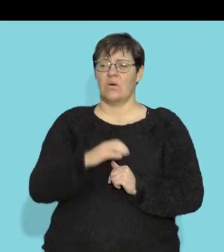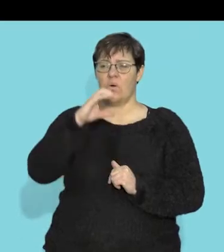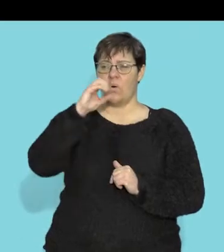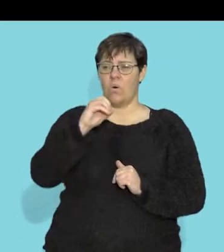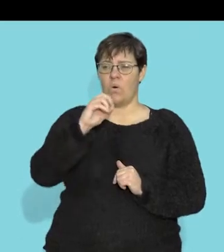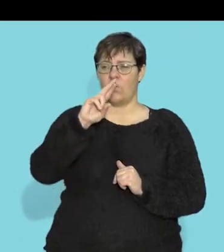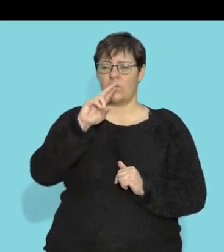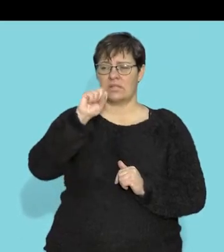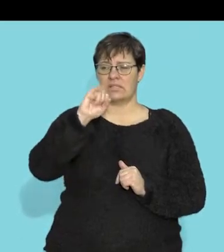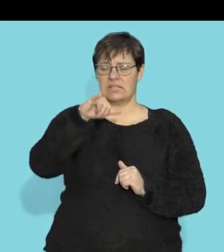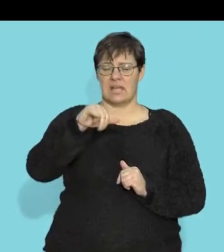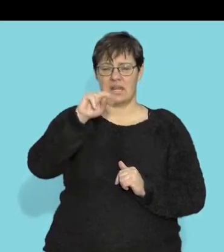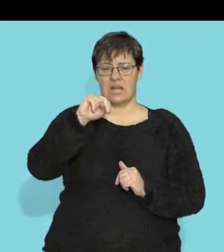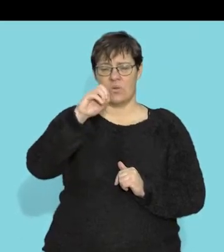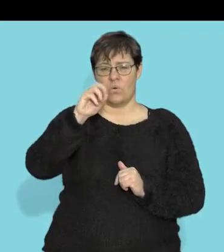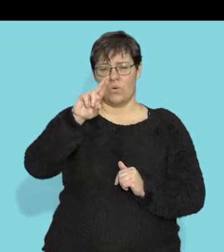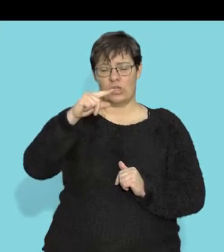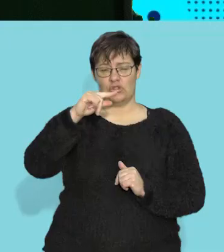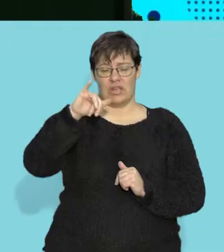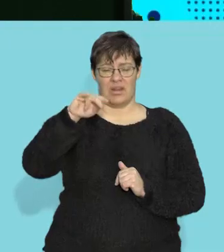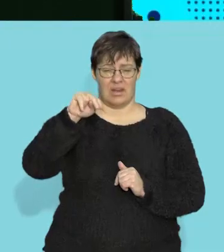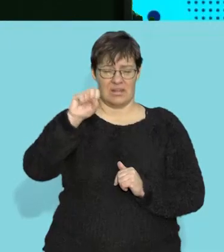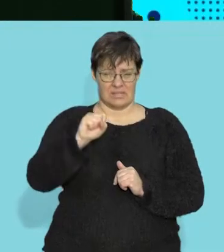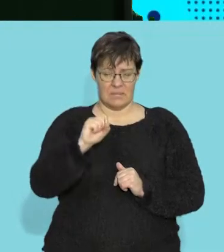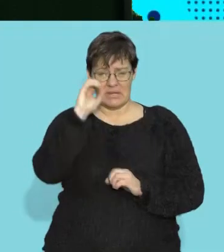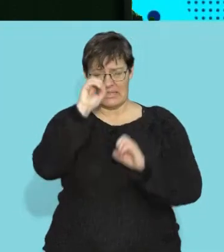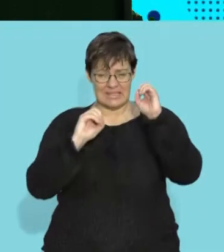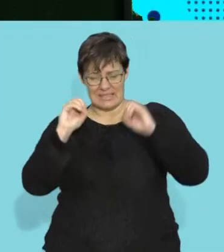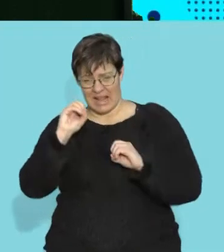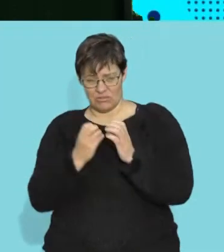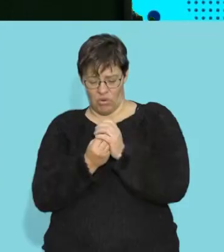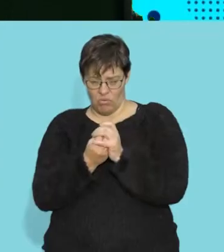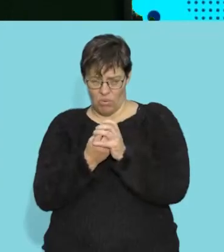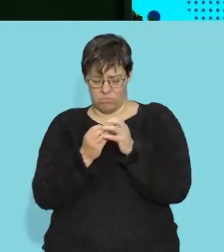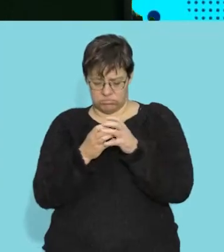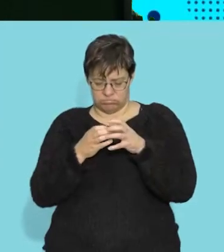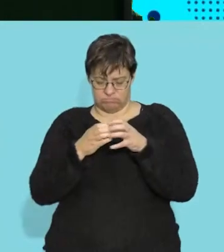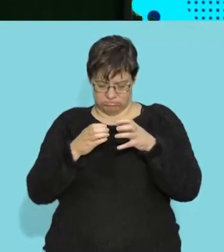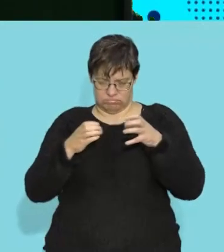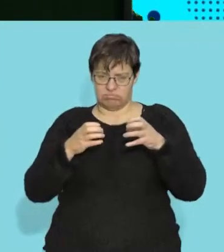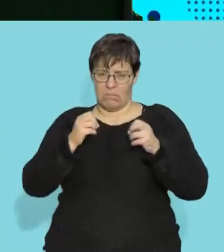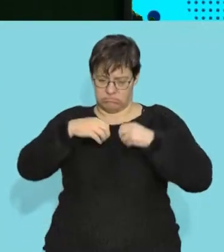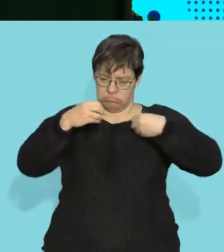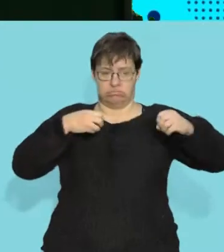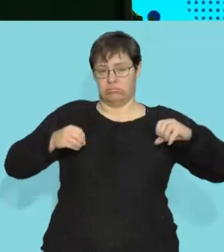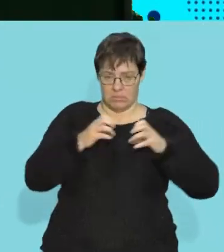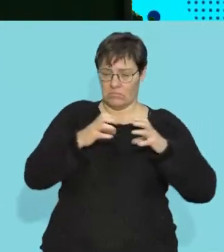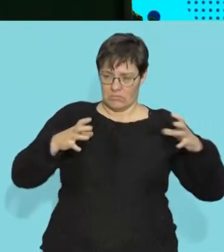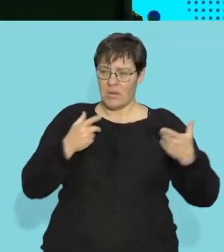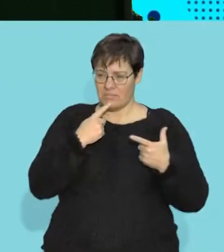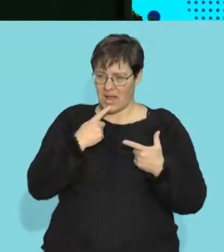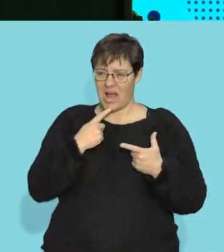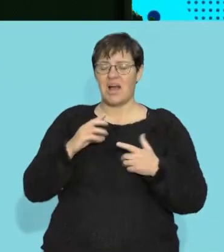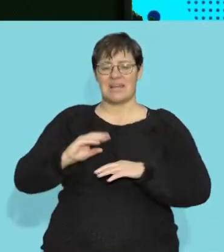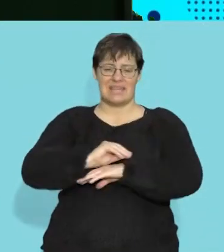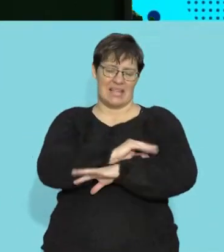They go into our lungs and they can cause our cells to grow mutatively, and we form tumors.